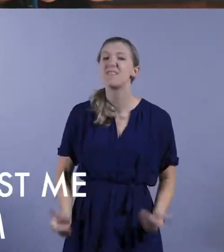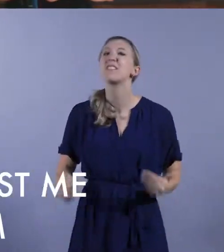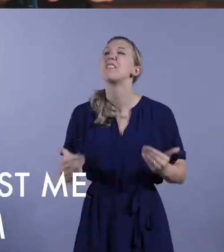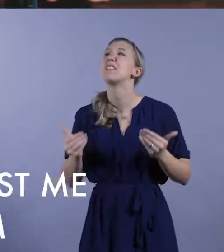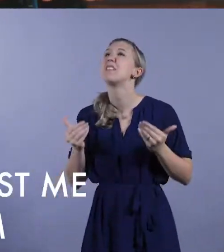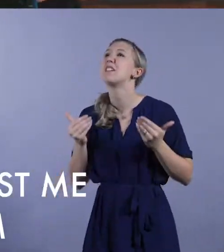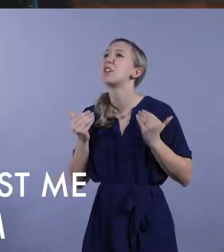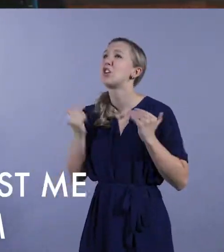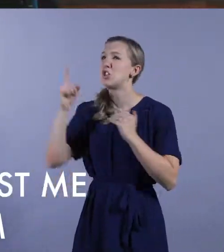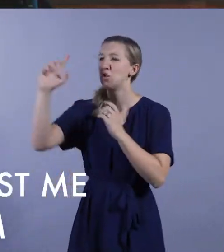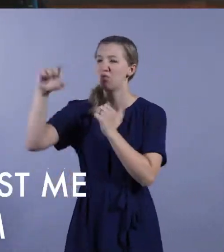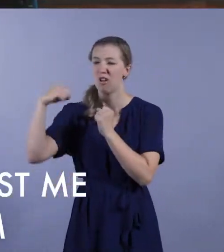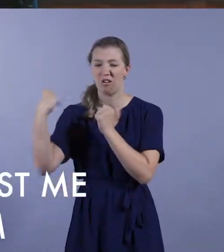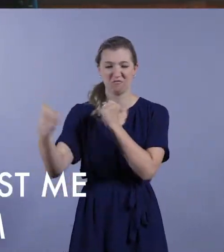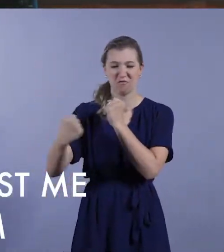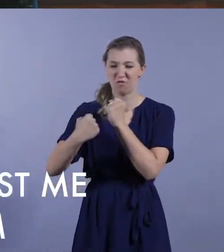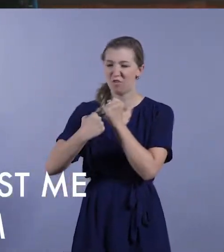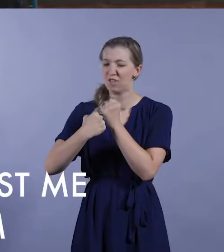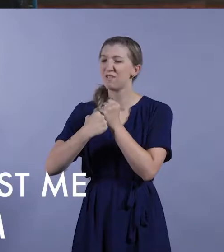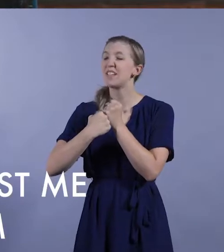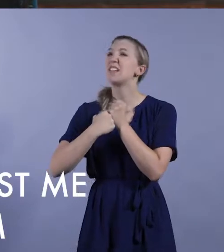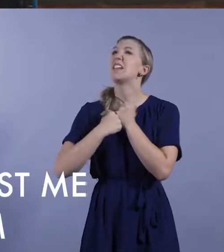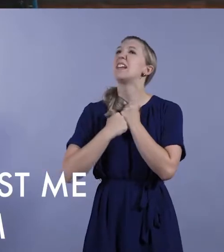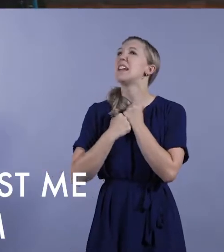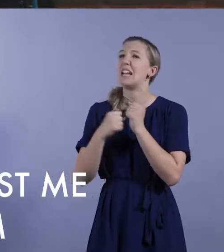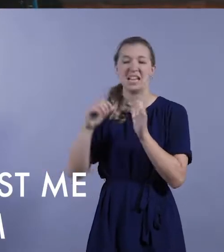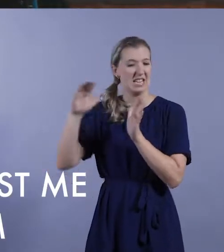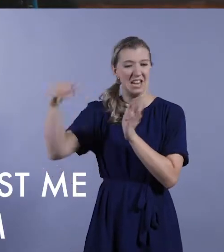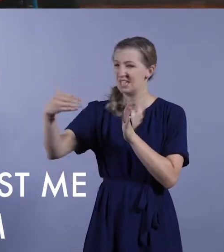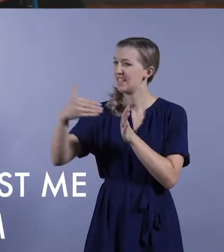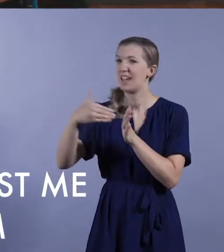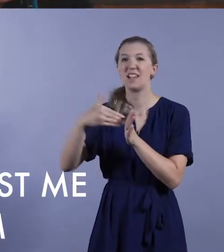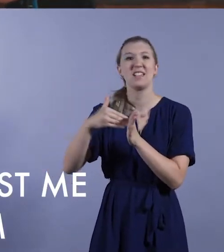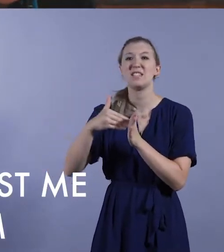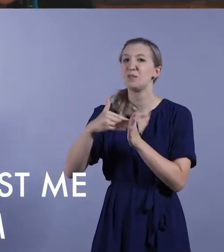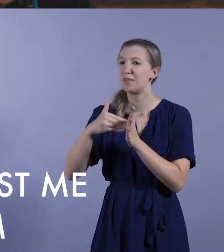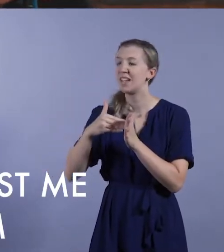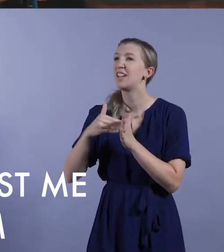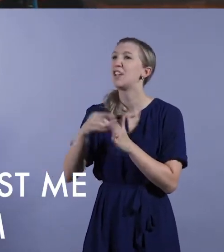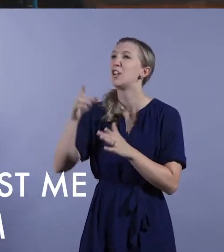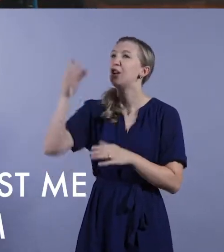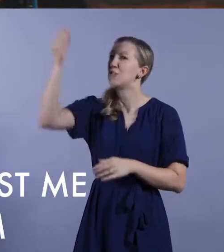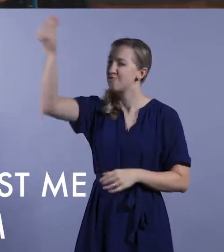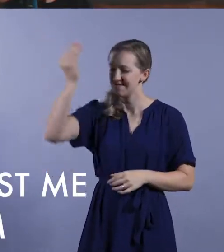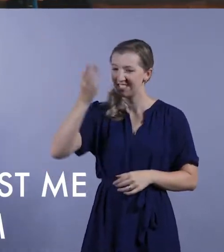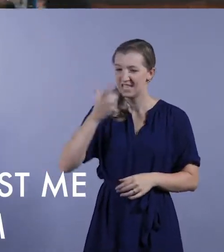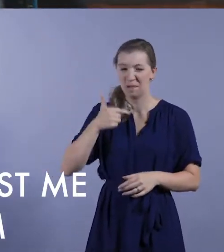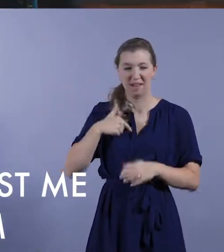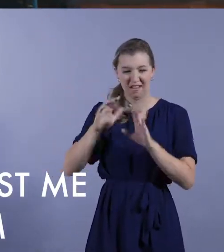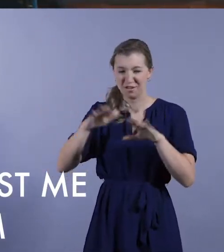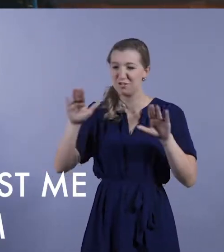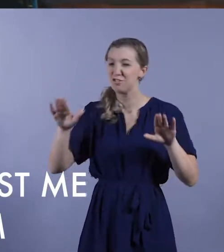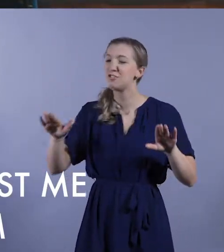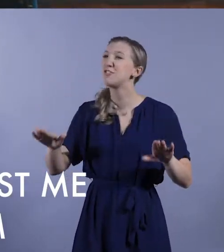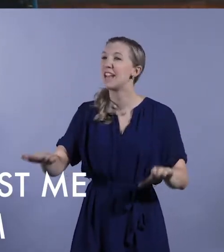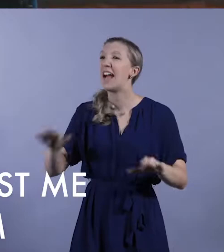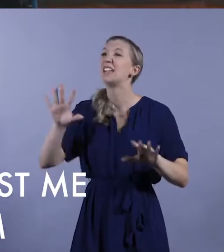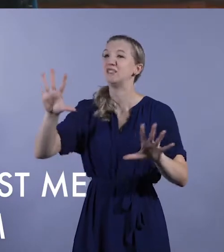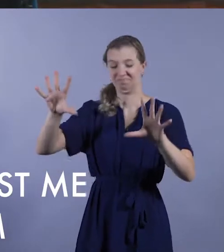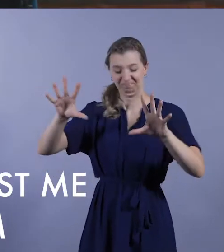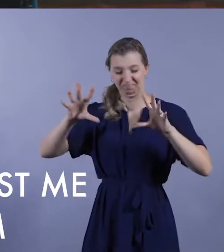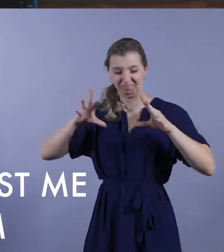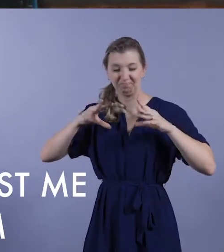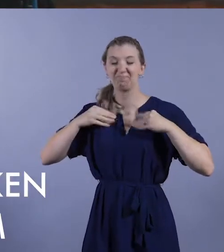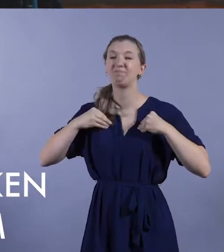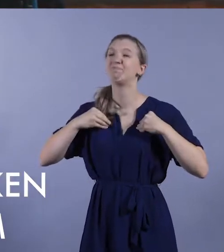am. You are for me, not against me. I am who you say